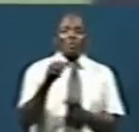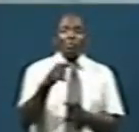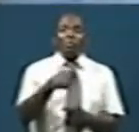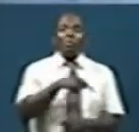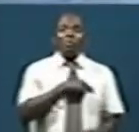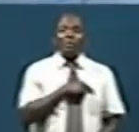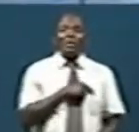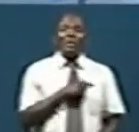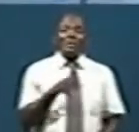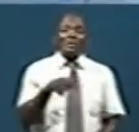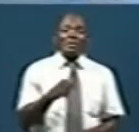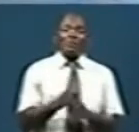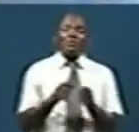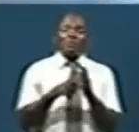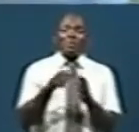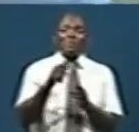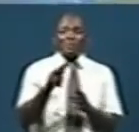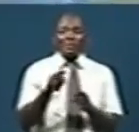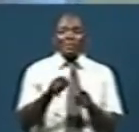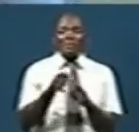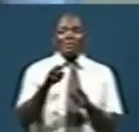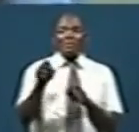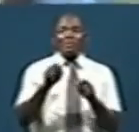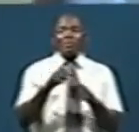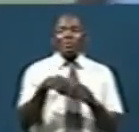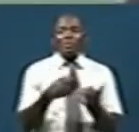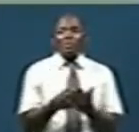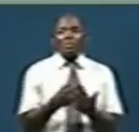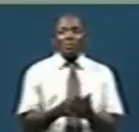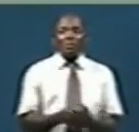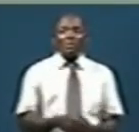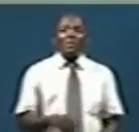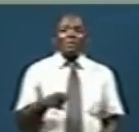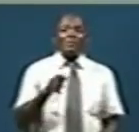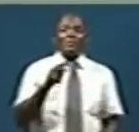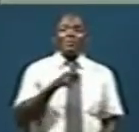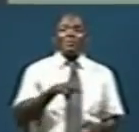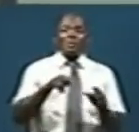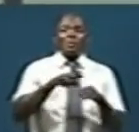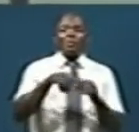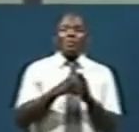be live on GTV and GTV Sports Plus and all GBC Regional FM stations.